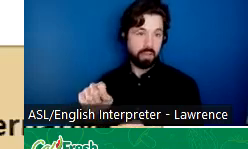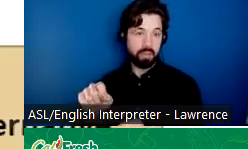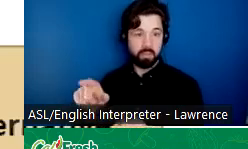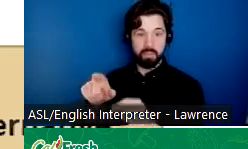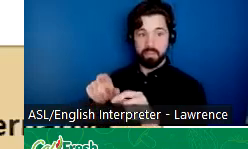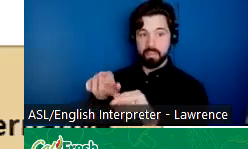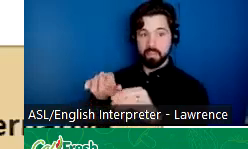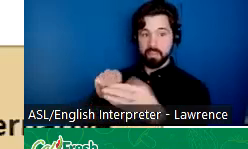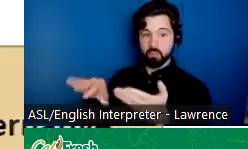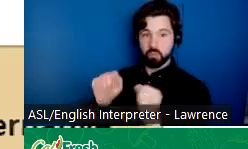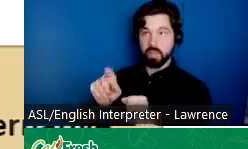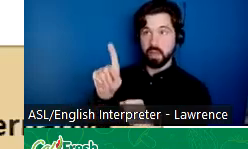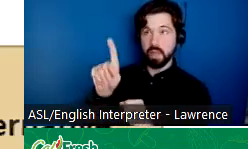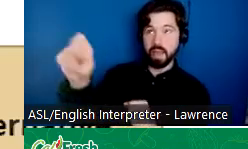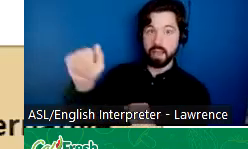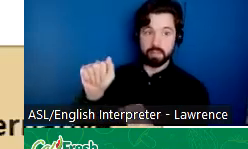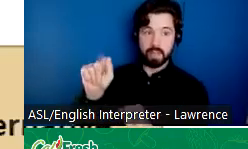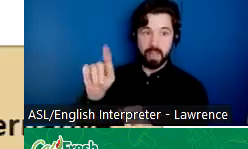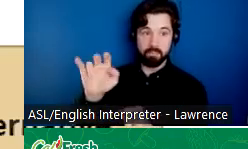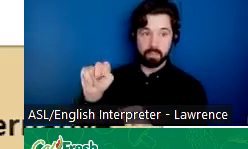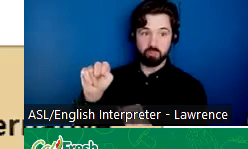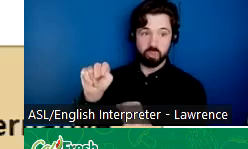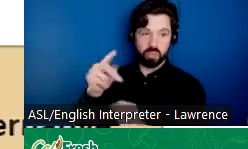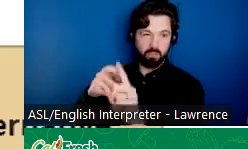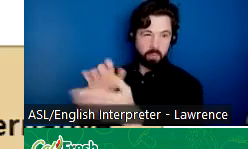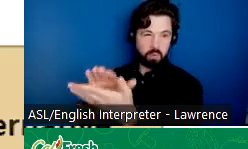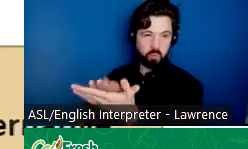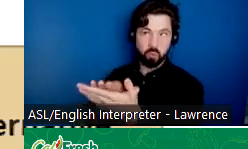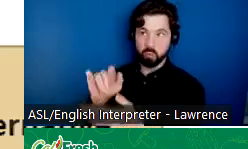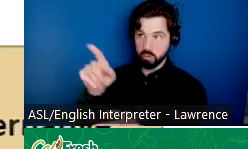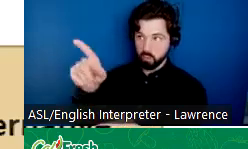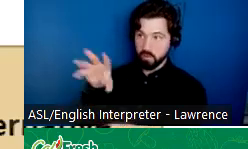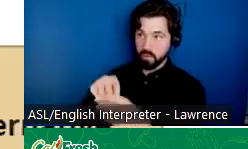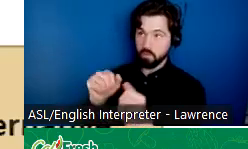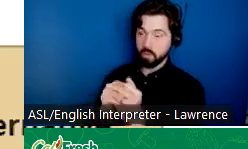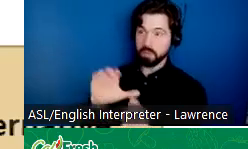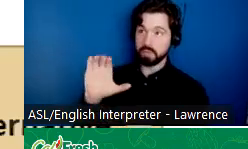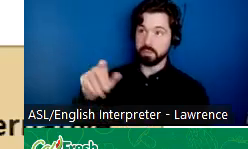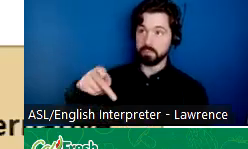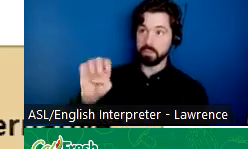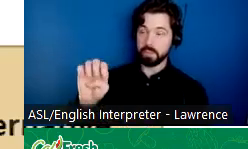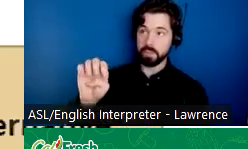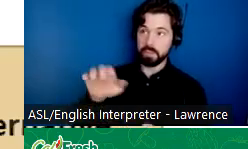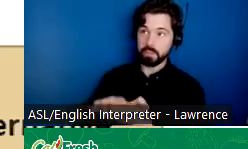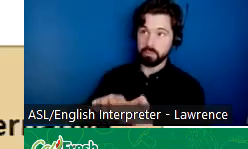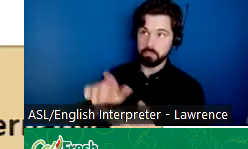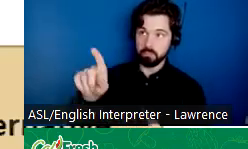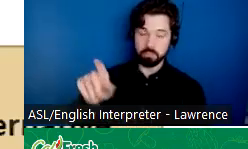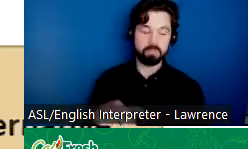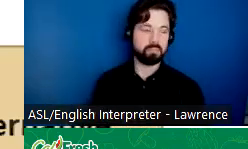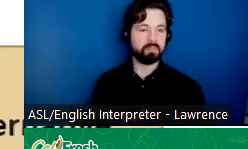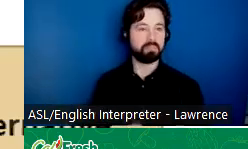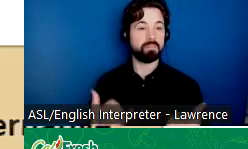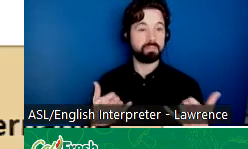Now, children who don't meet these criteria are not eligible for summer EBT. Now, I will turn it back over